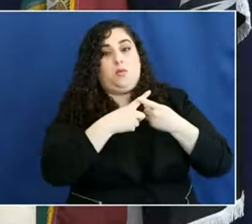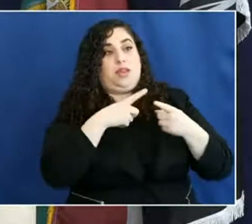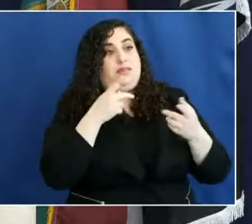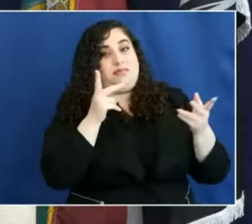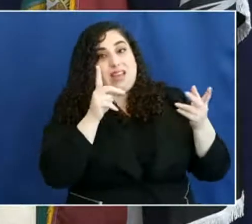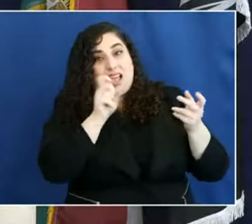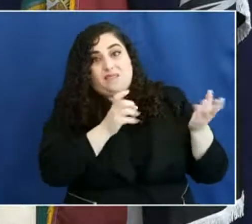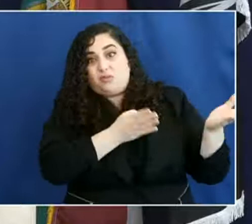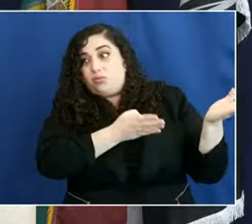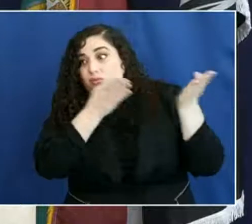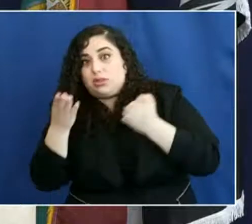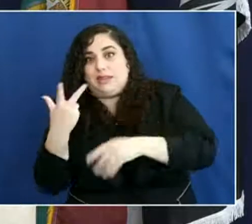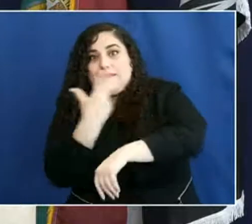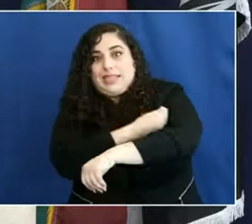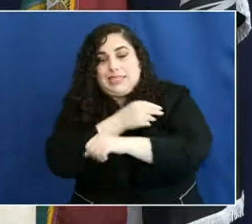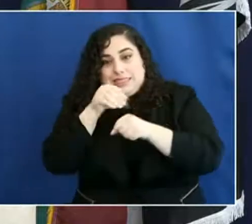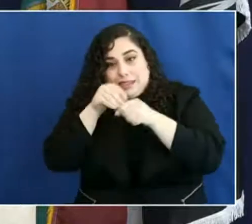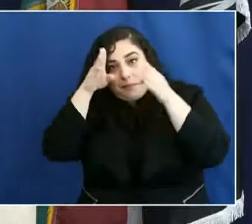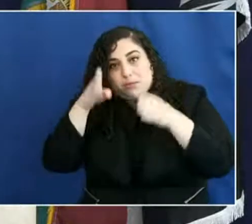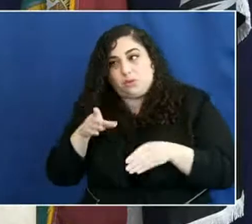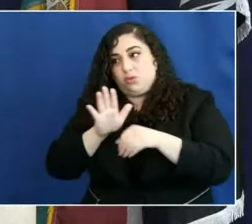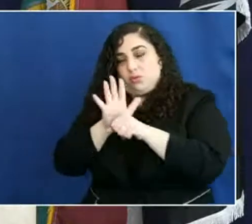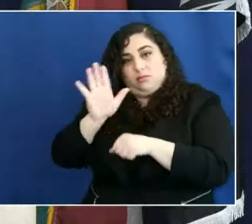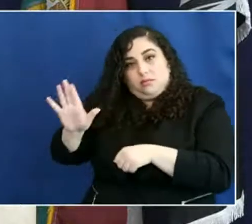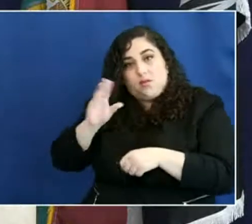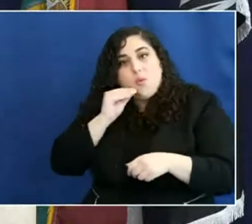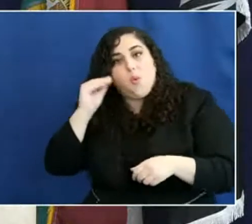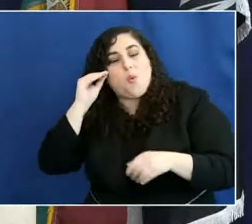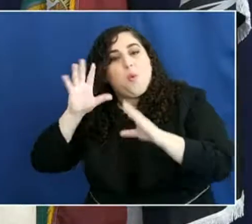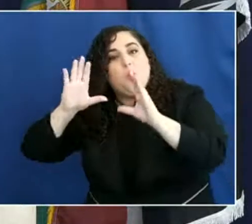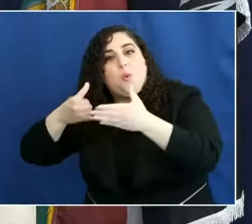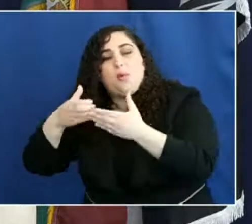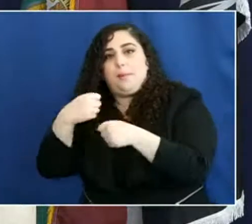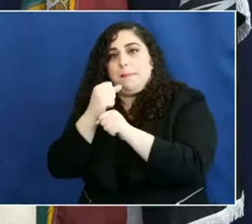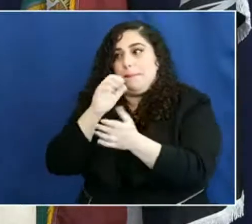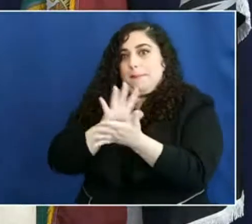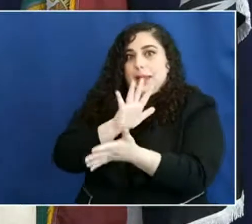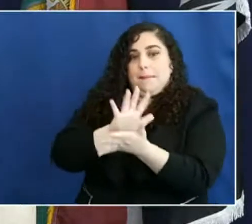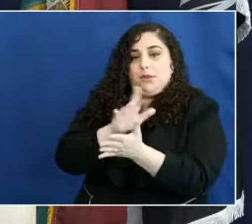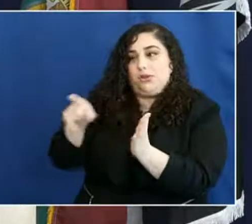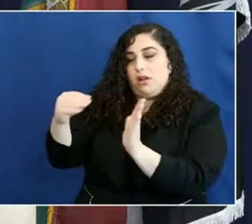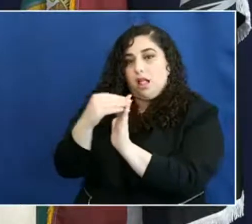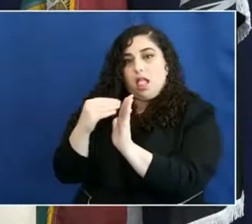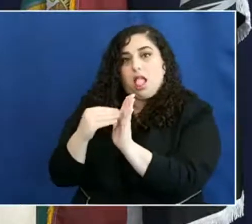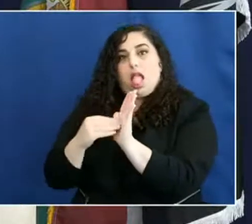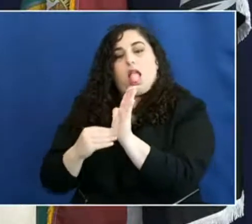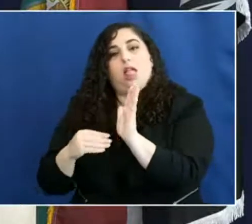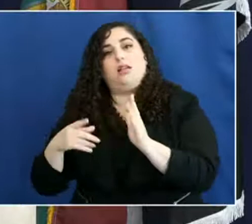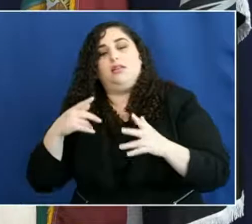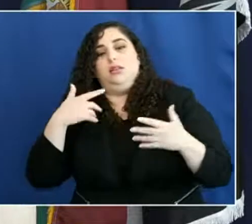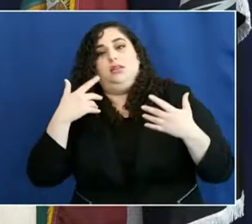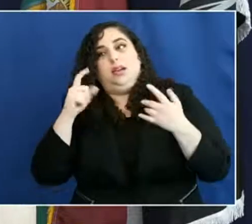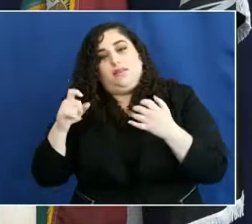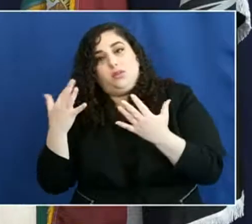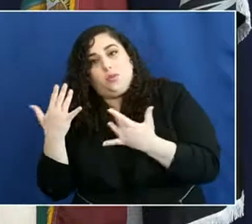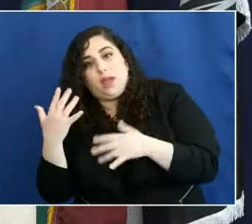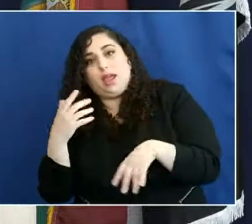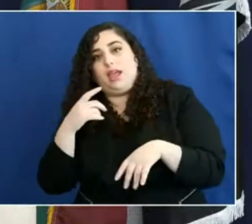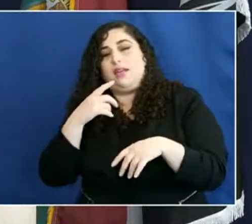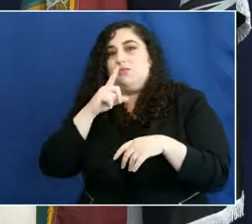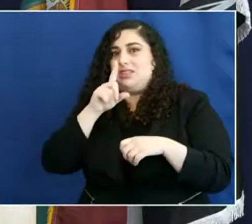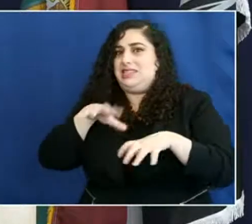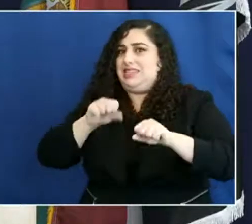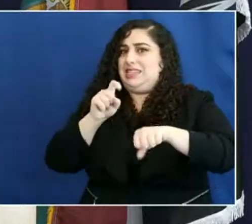house and set up, do all the paperwork, administer the vaccine, and then wait the appropriate amount of time, generally longer for these